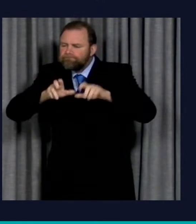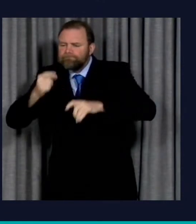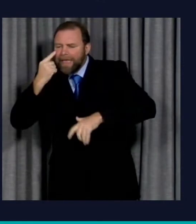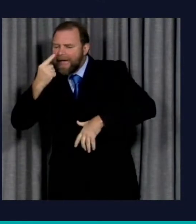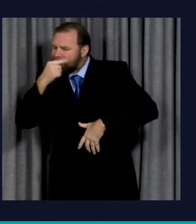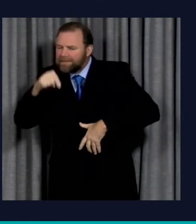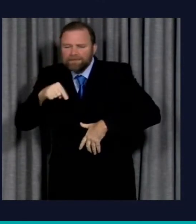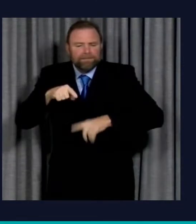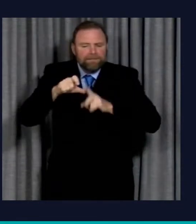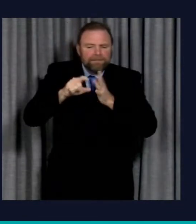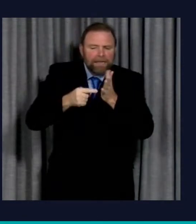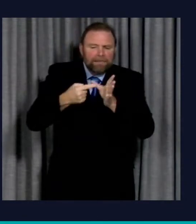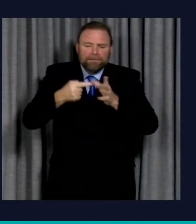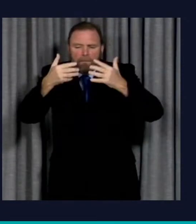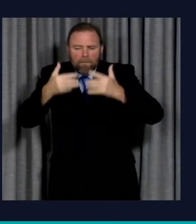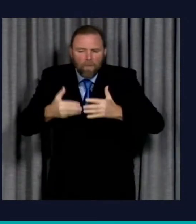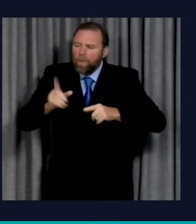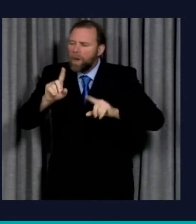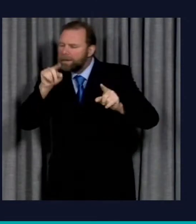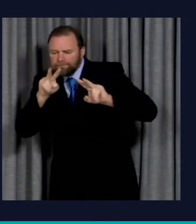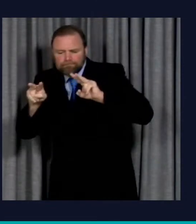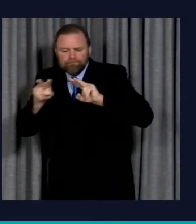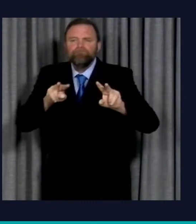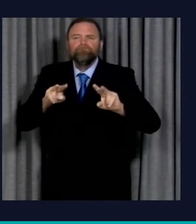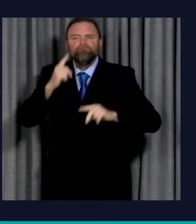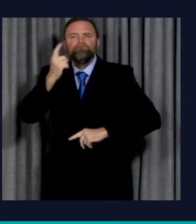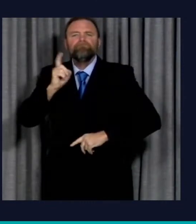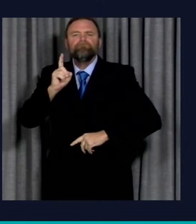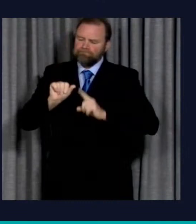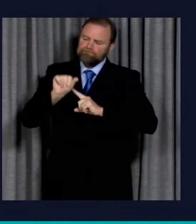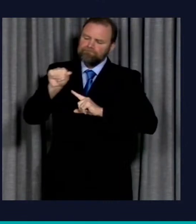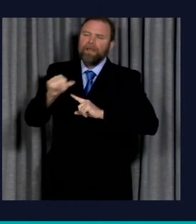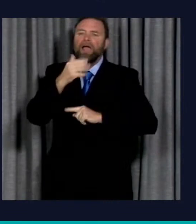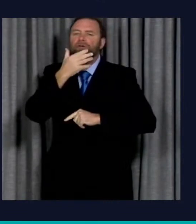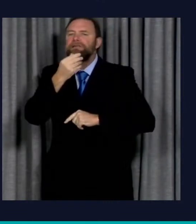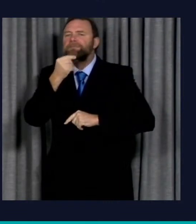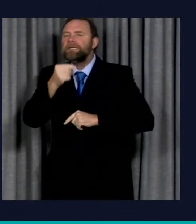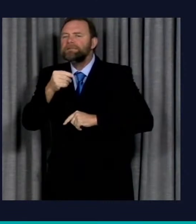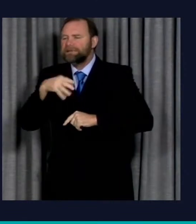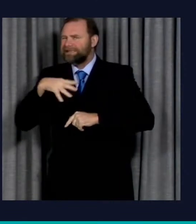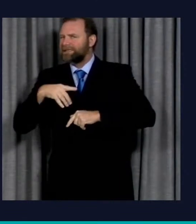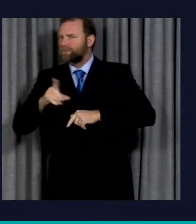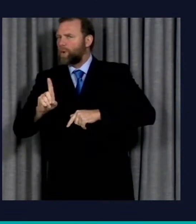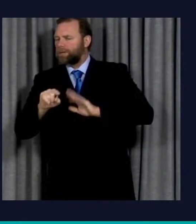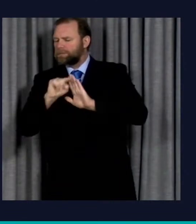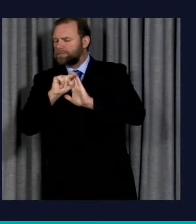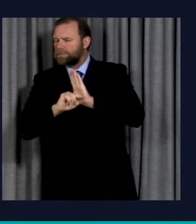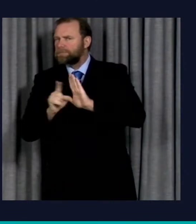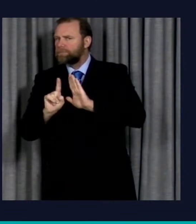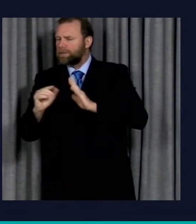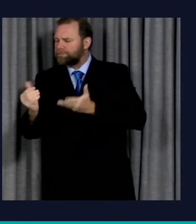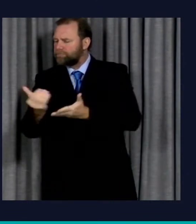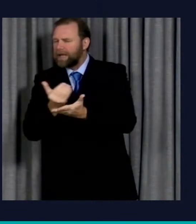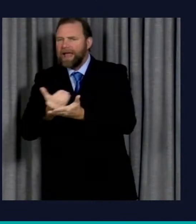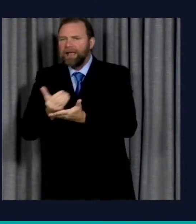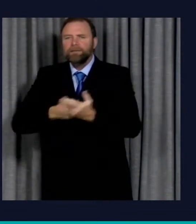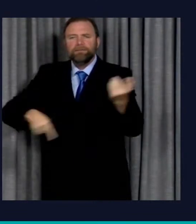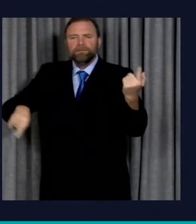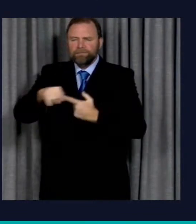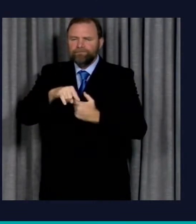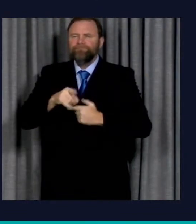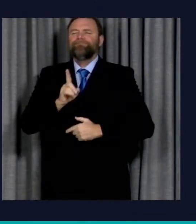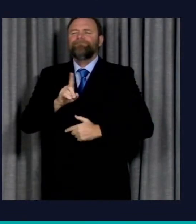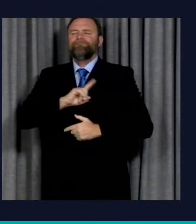considering what protections we need after Christmas. And that's what I'll be focusing on this